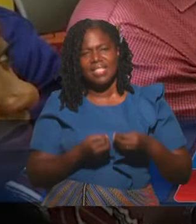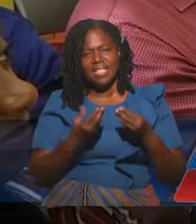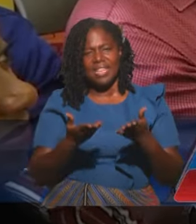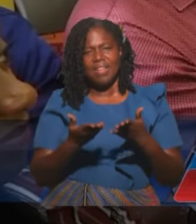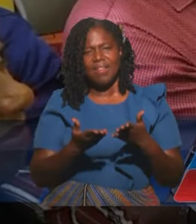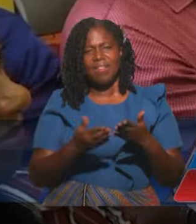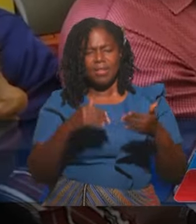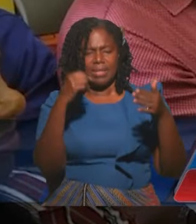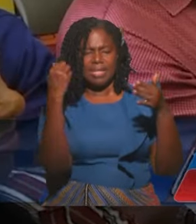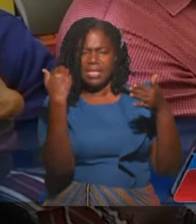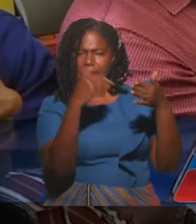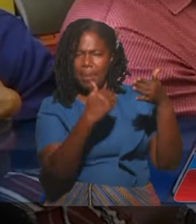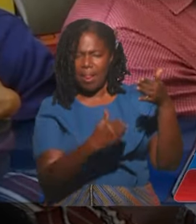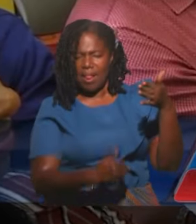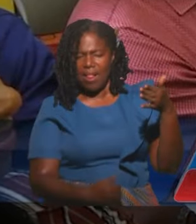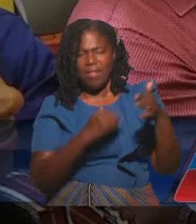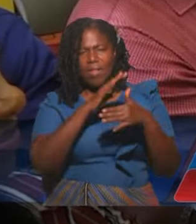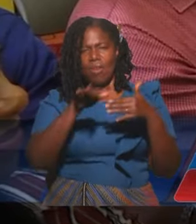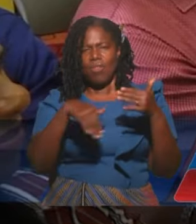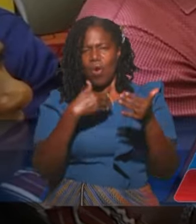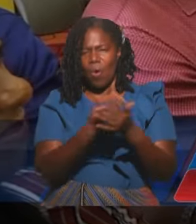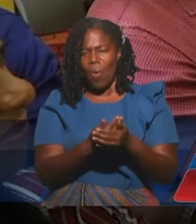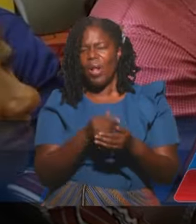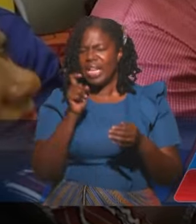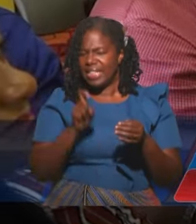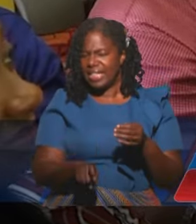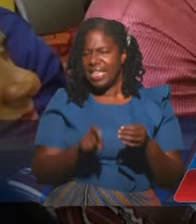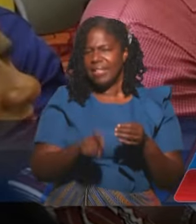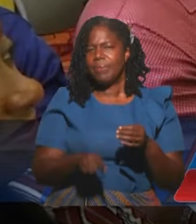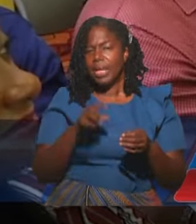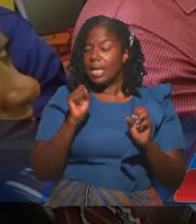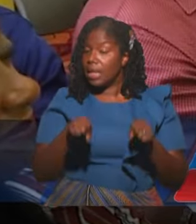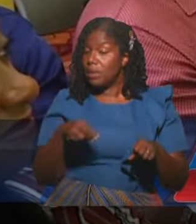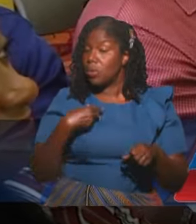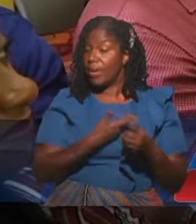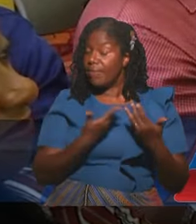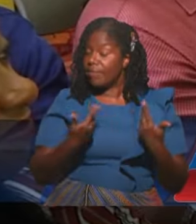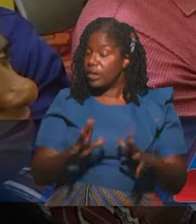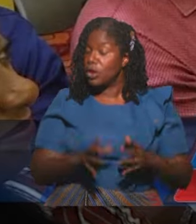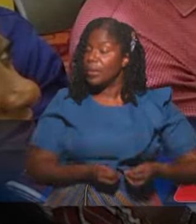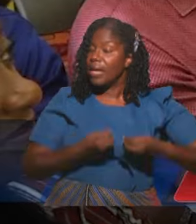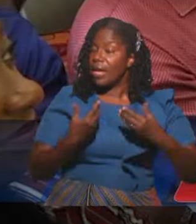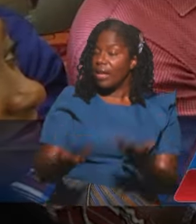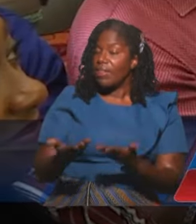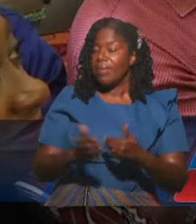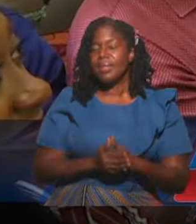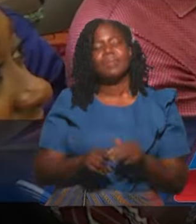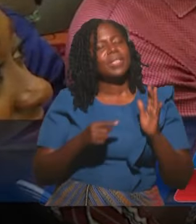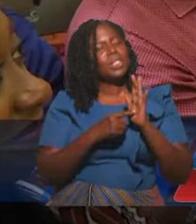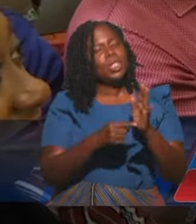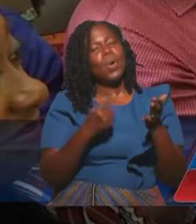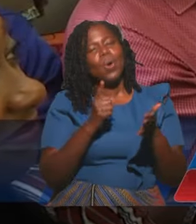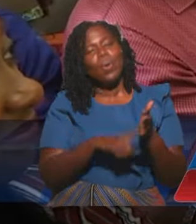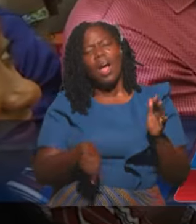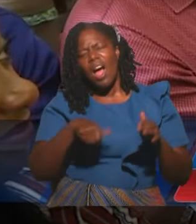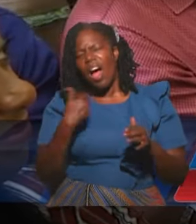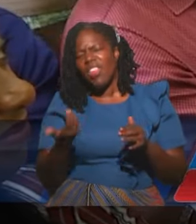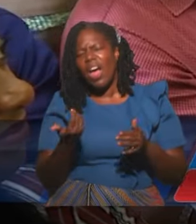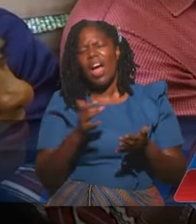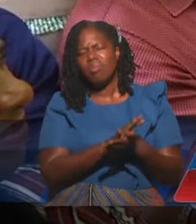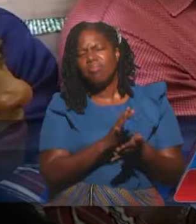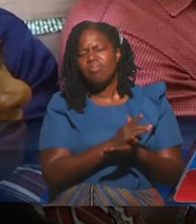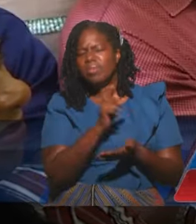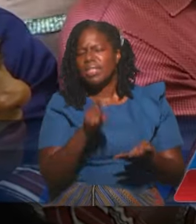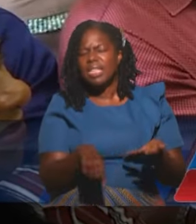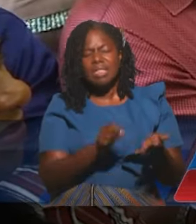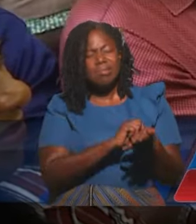with all that is required, which we did in fact present. I'm not sure what other document he requires.